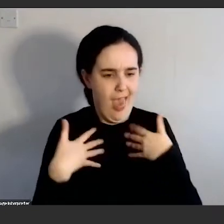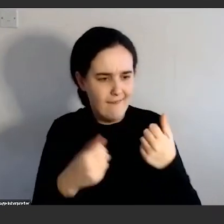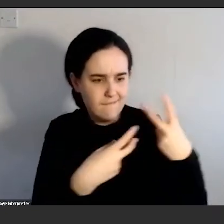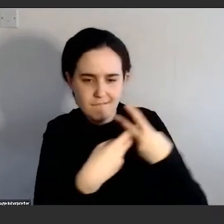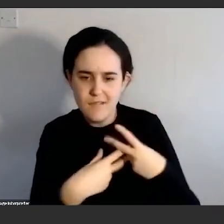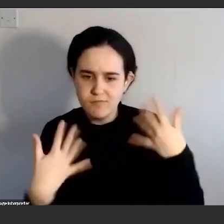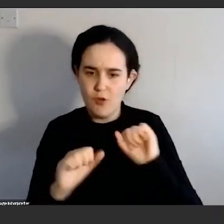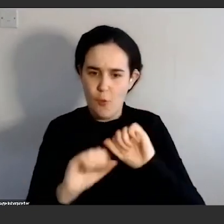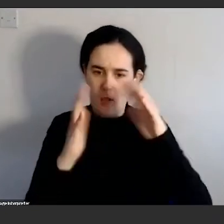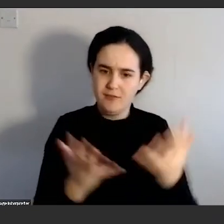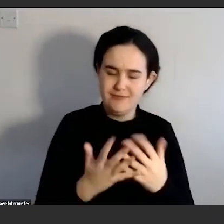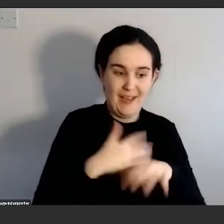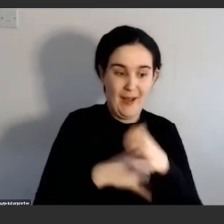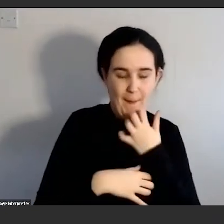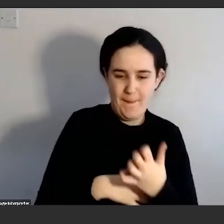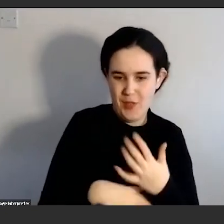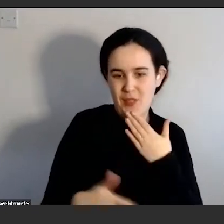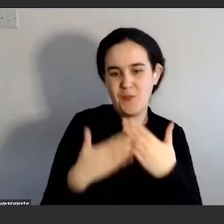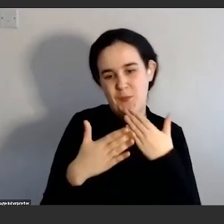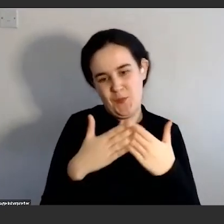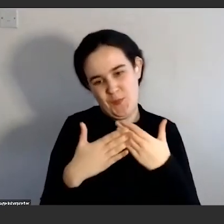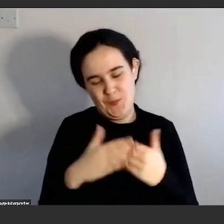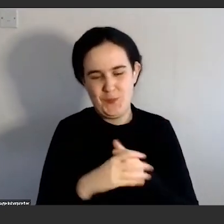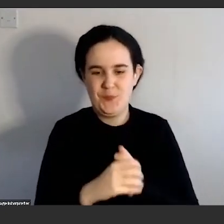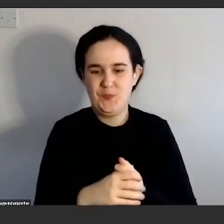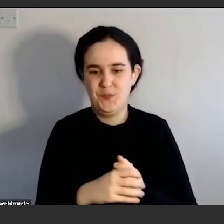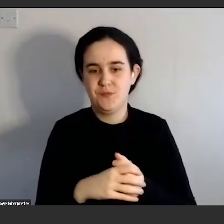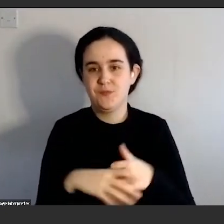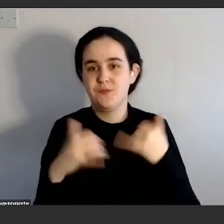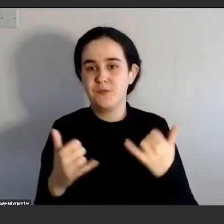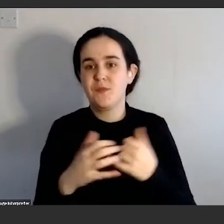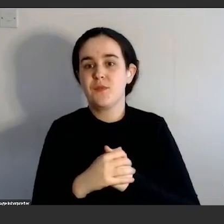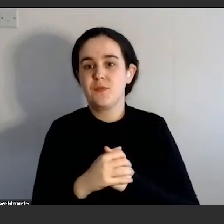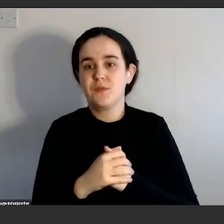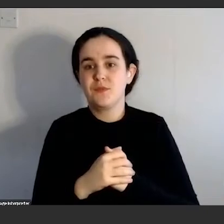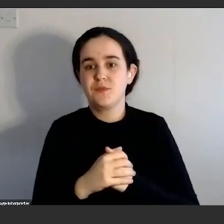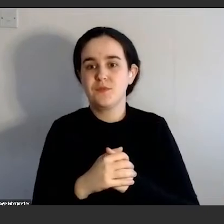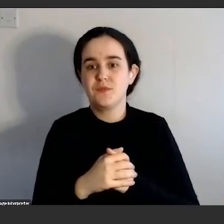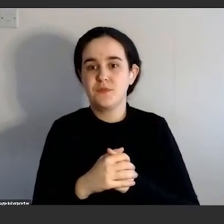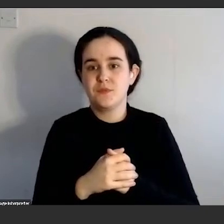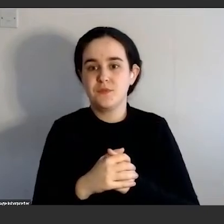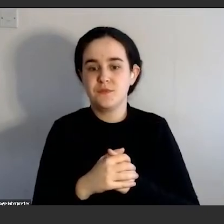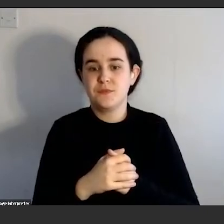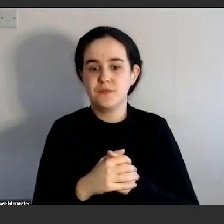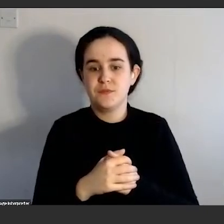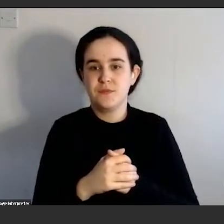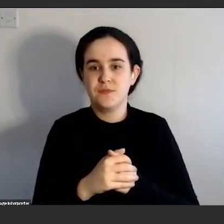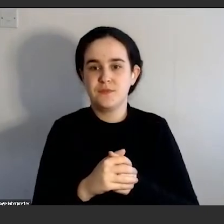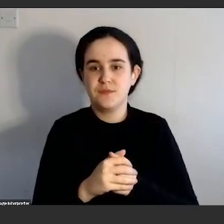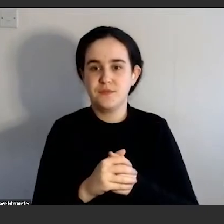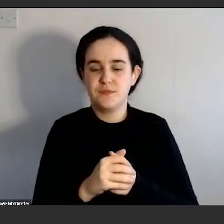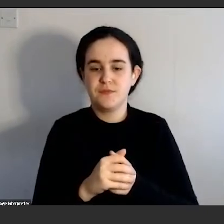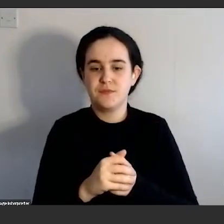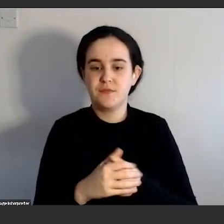us today, the Shalva Band. The Shalva Band on stage, one of the singers, Dina, reading